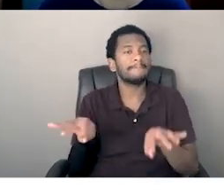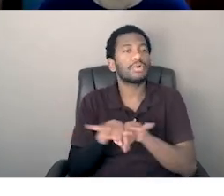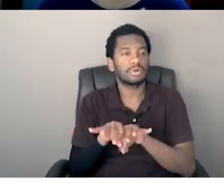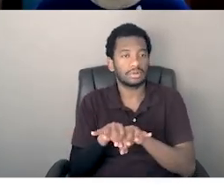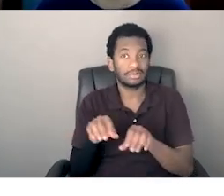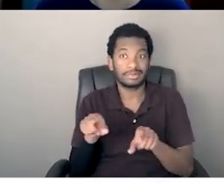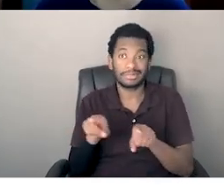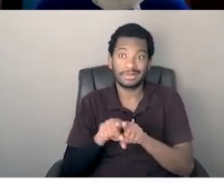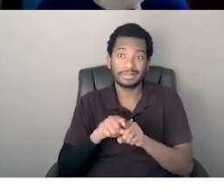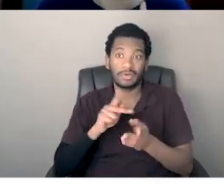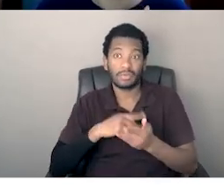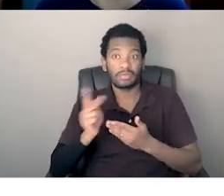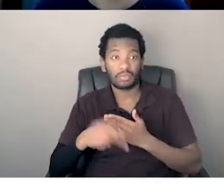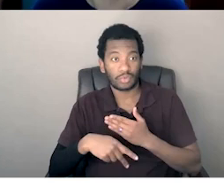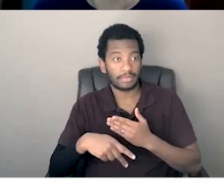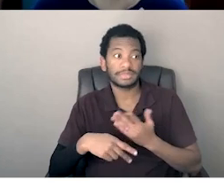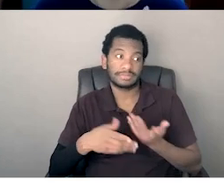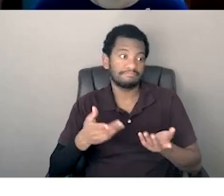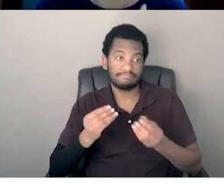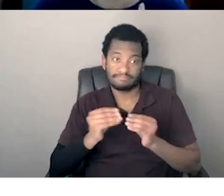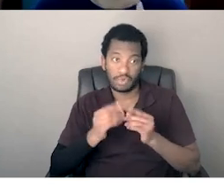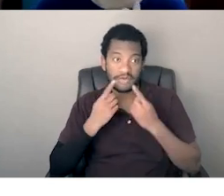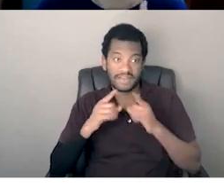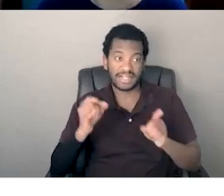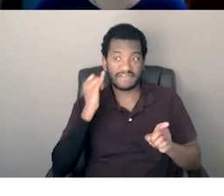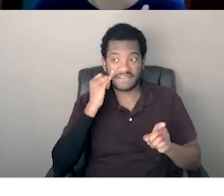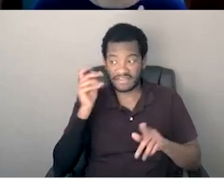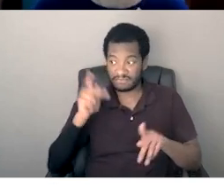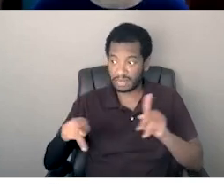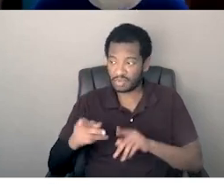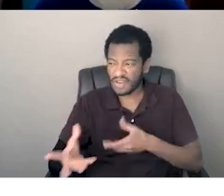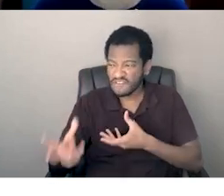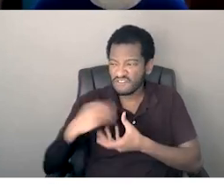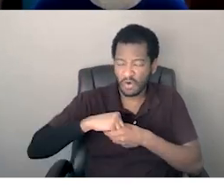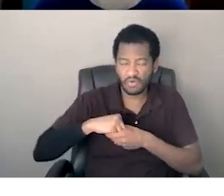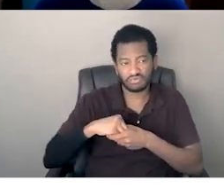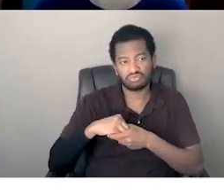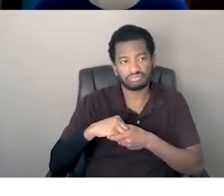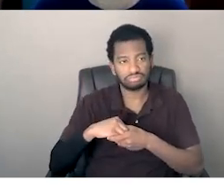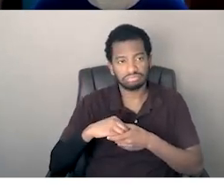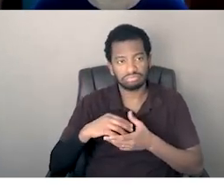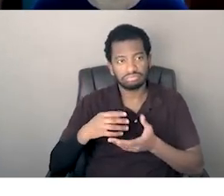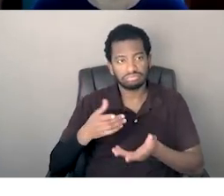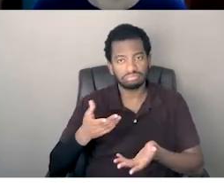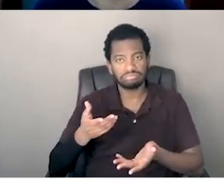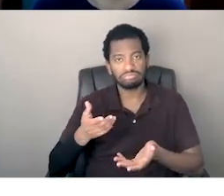programs are better and more effective when people are involved, and when people are involved in the impacts that